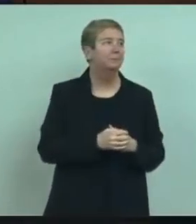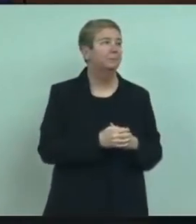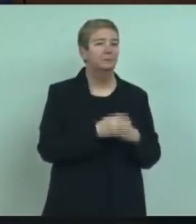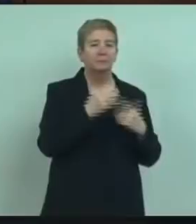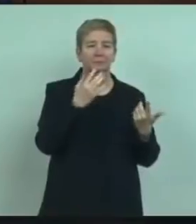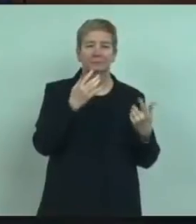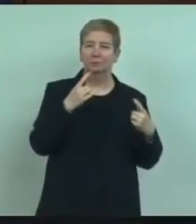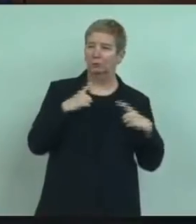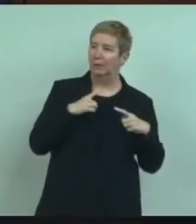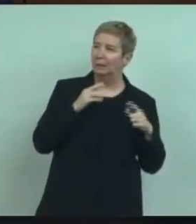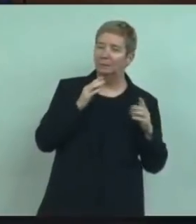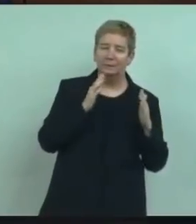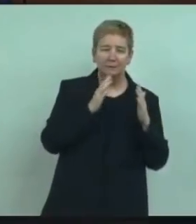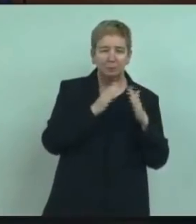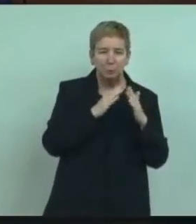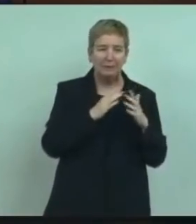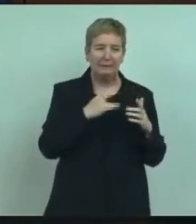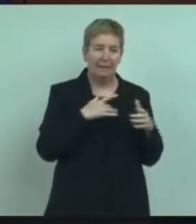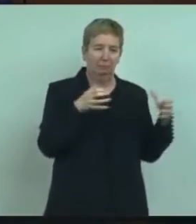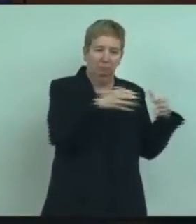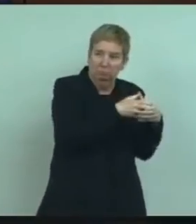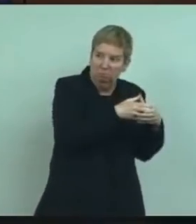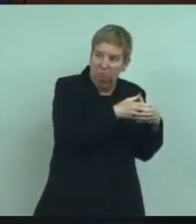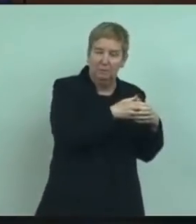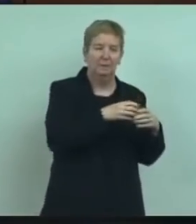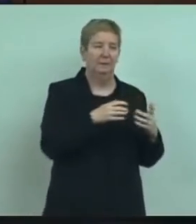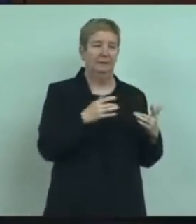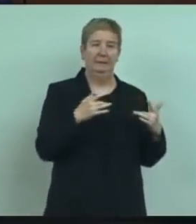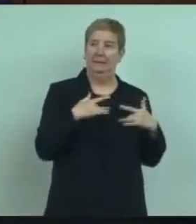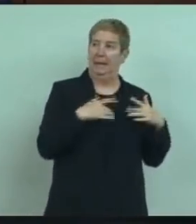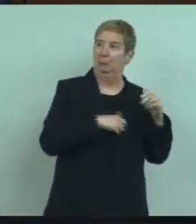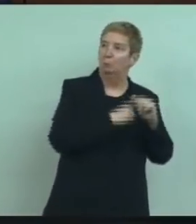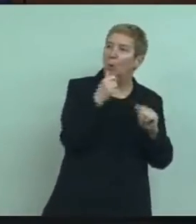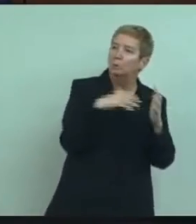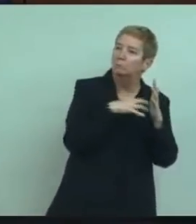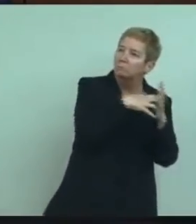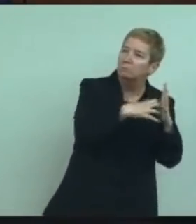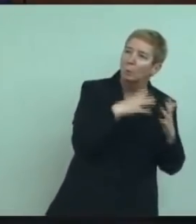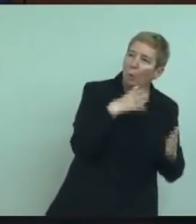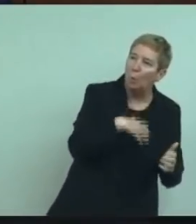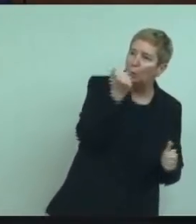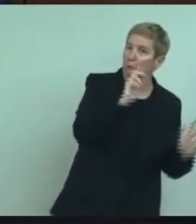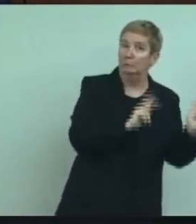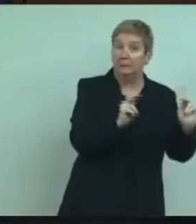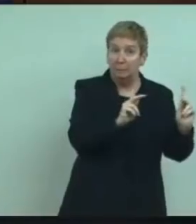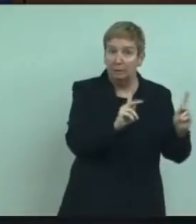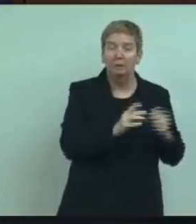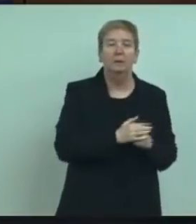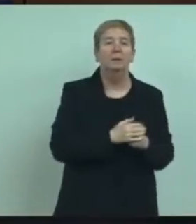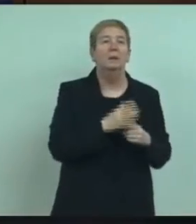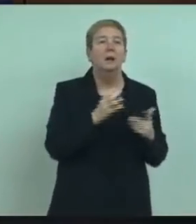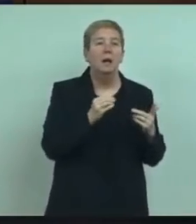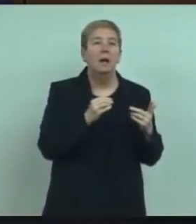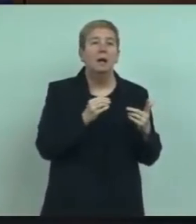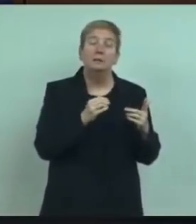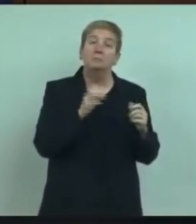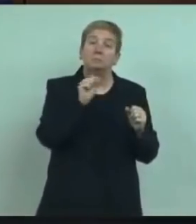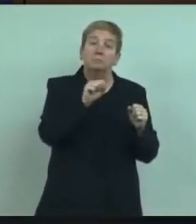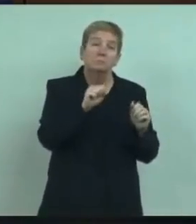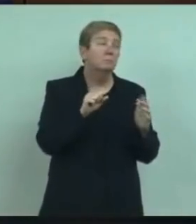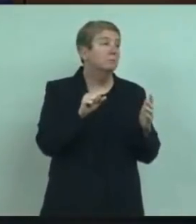and close communities, the most fragile, vulnerable individuals, and I want to do a shout